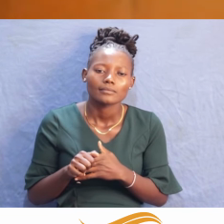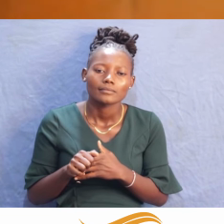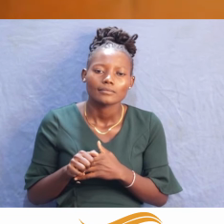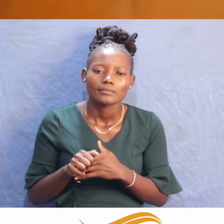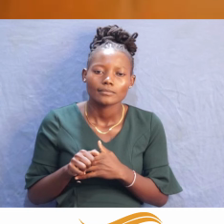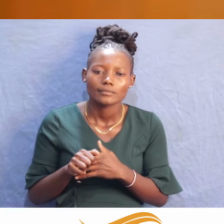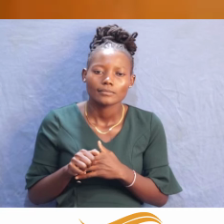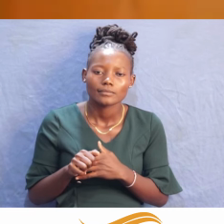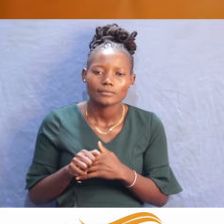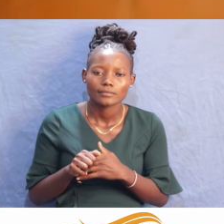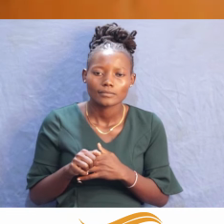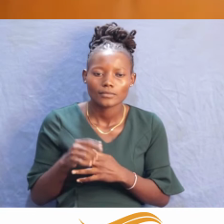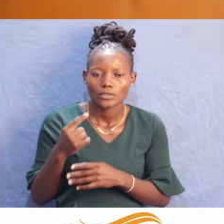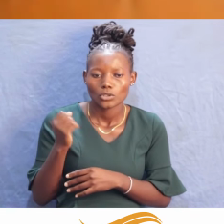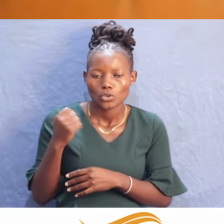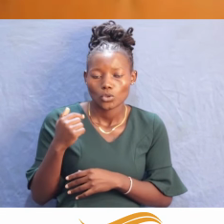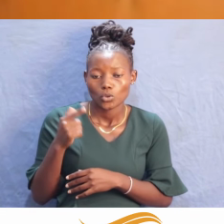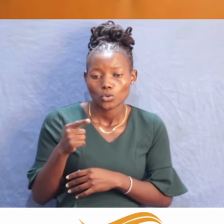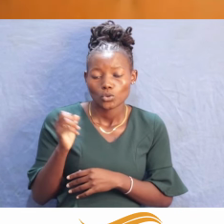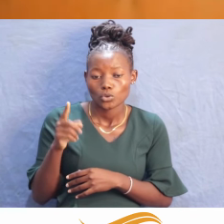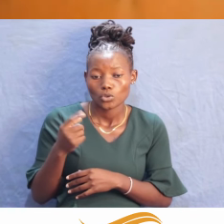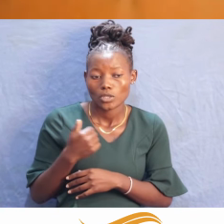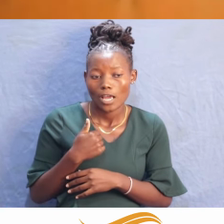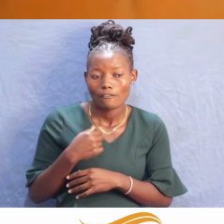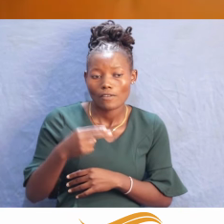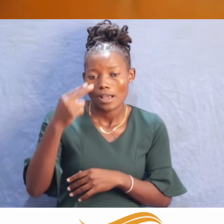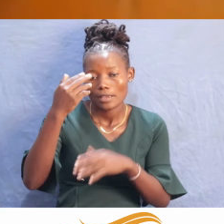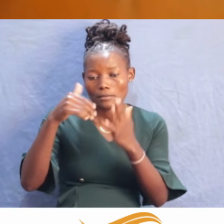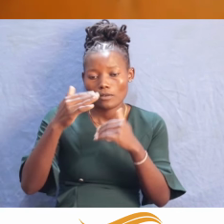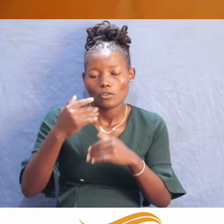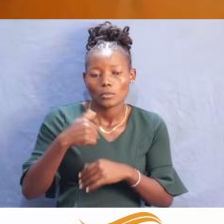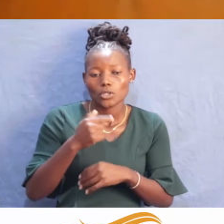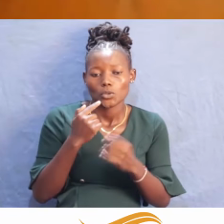To burn proteins, you have to have a really high state of performance. We talked about that.